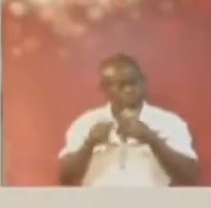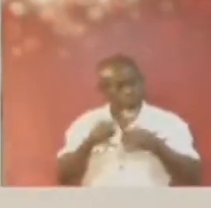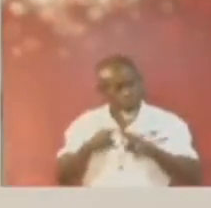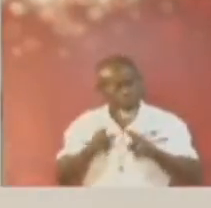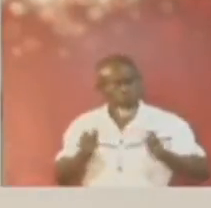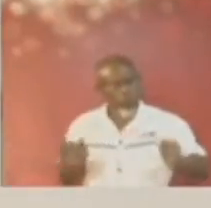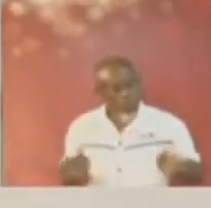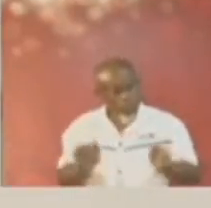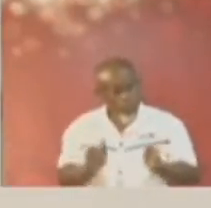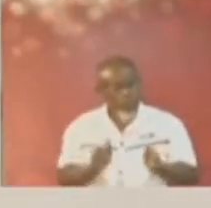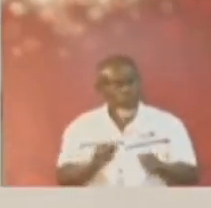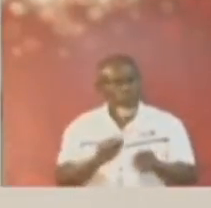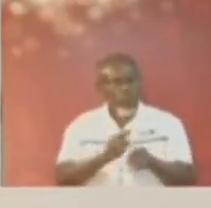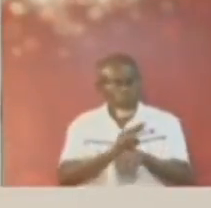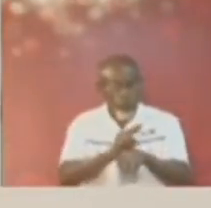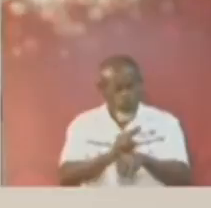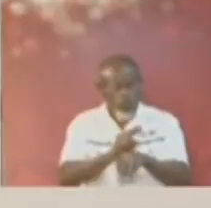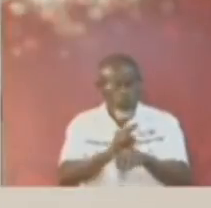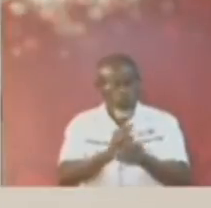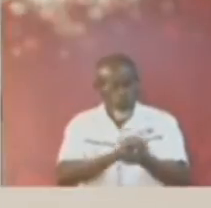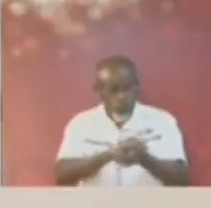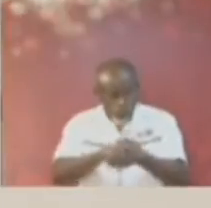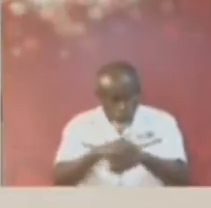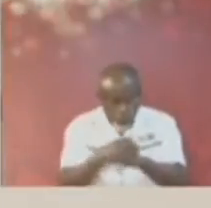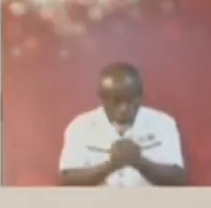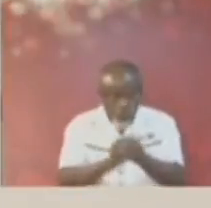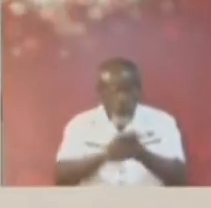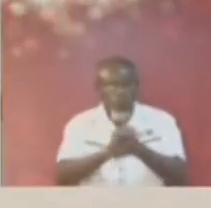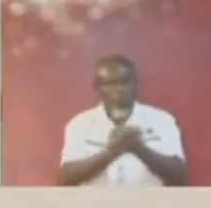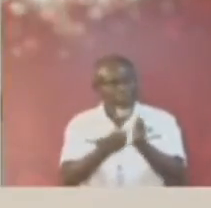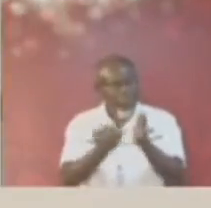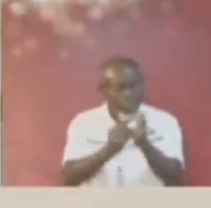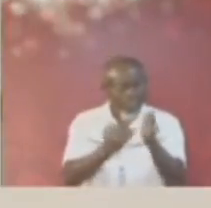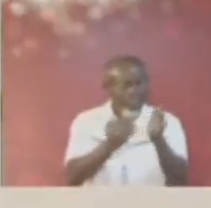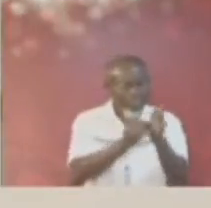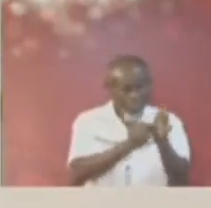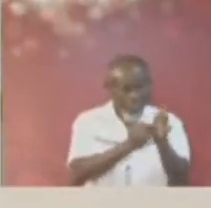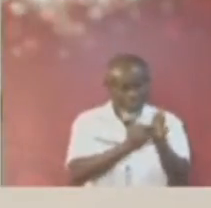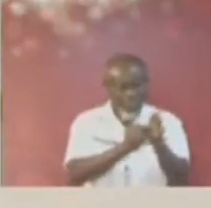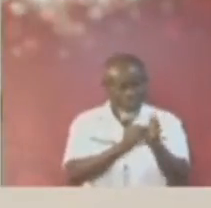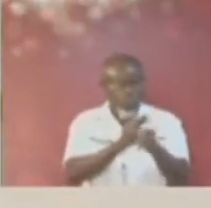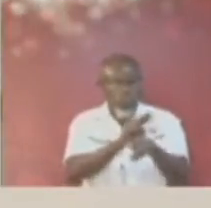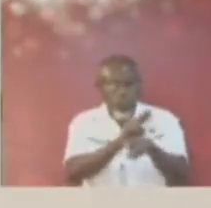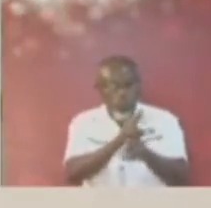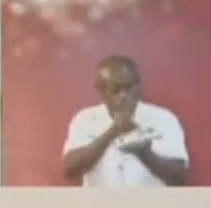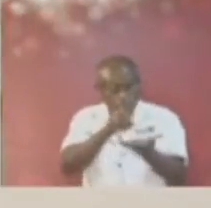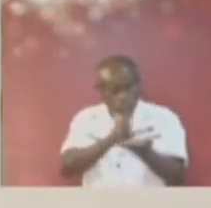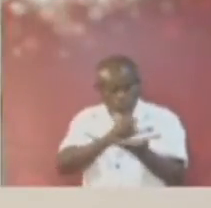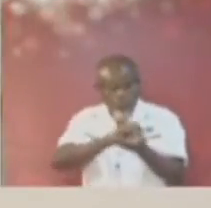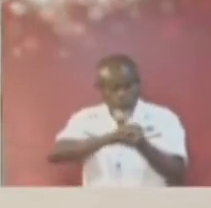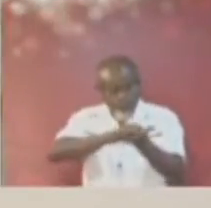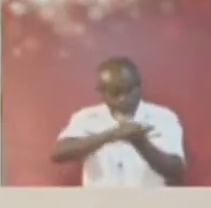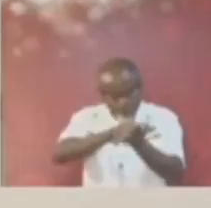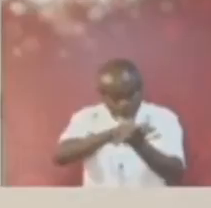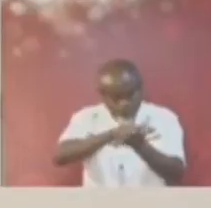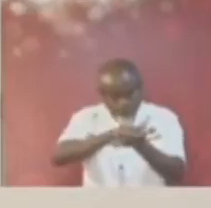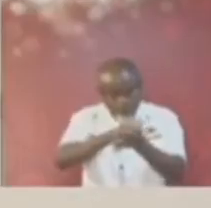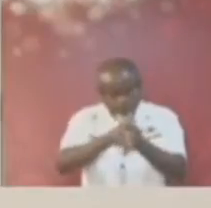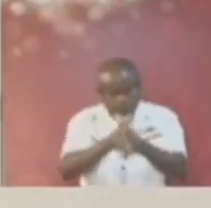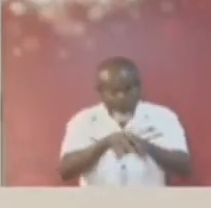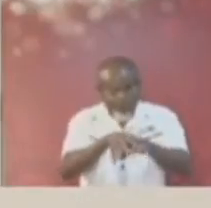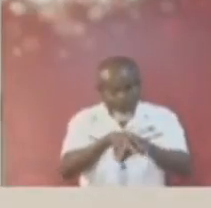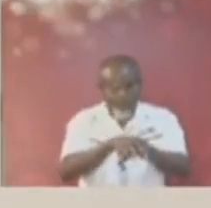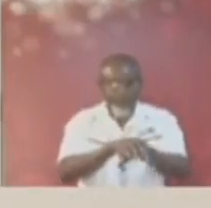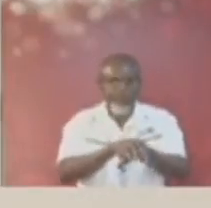of frequent hand washing and use of hand sanitizer. And we would see sometimes that there are business places that tell you, please remove